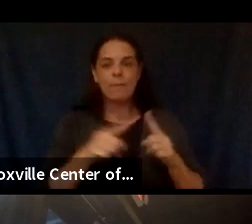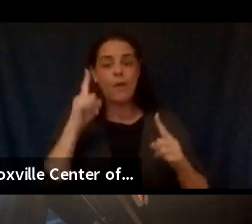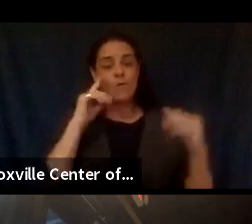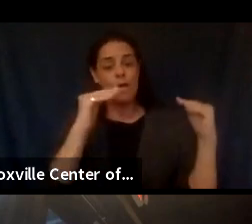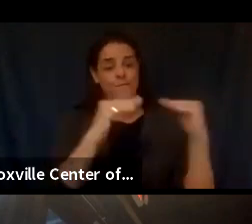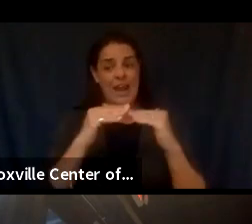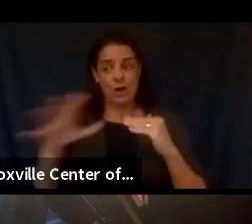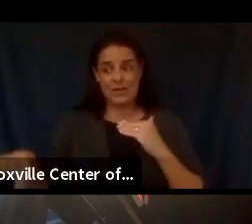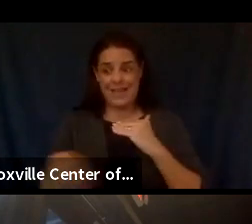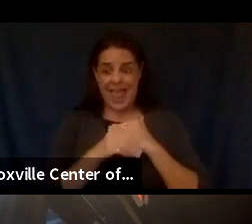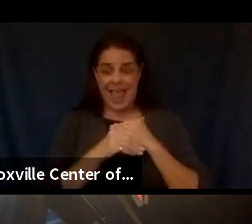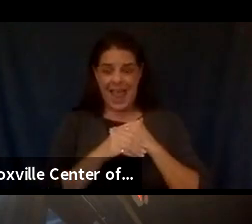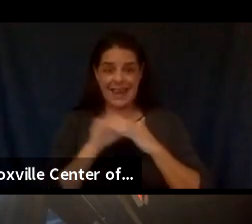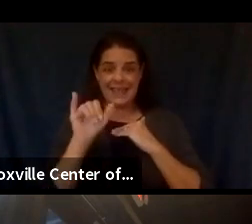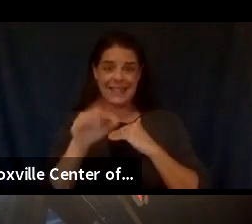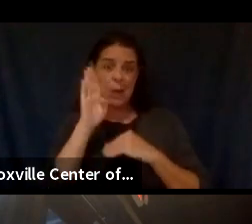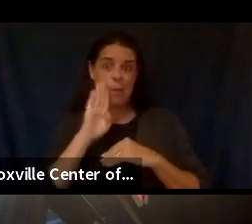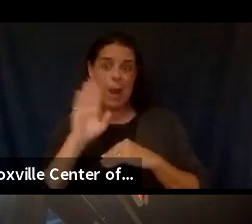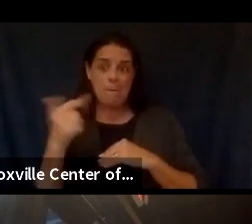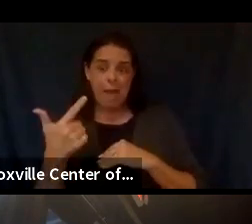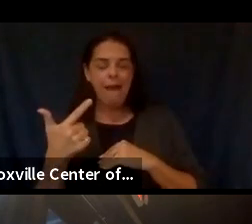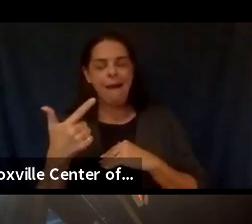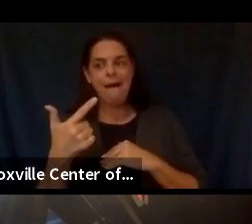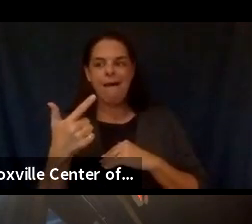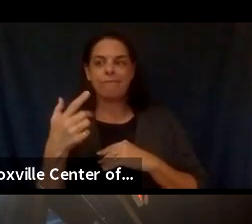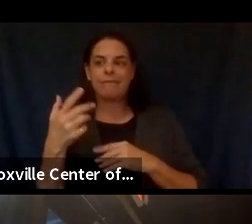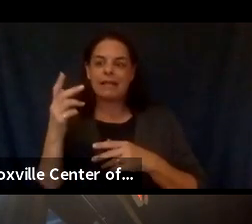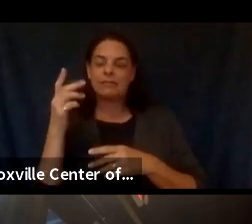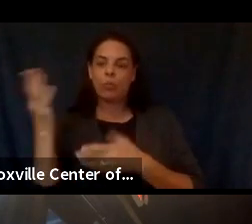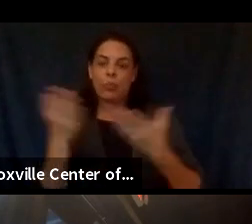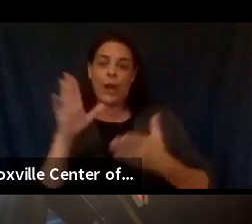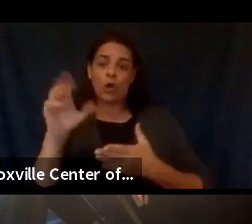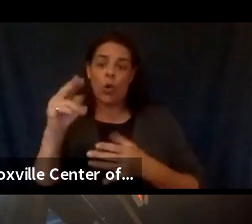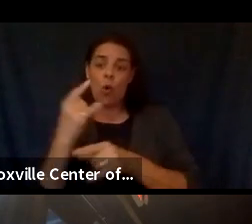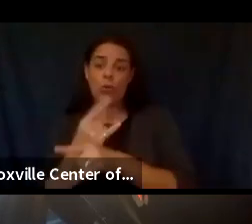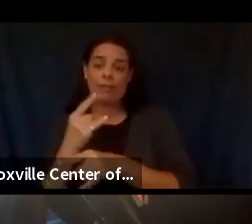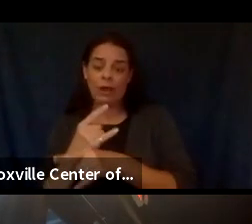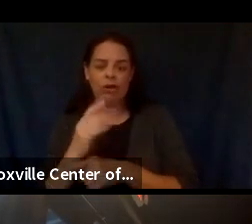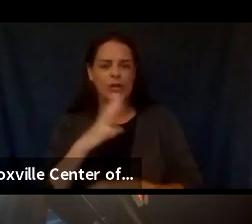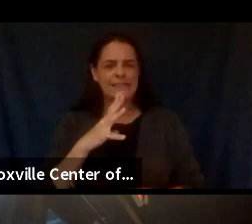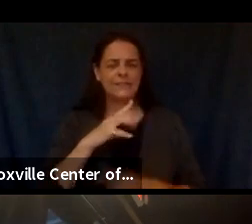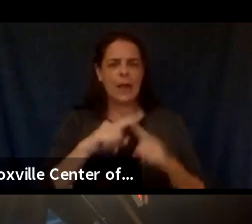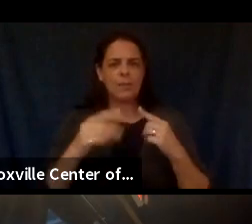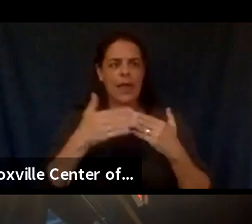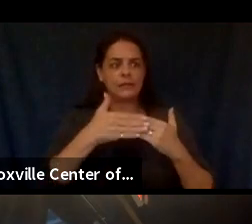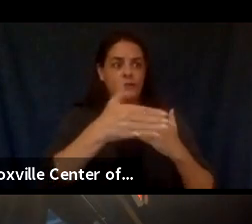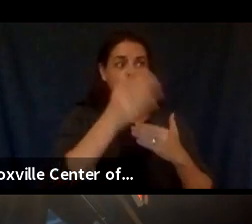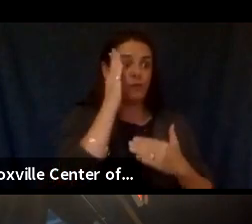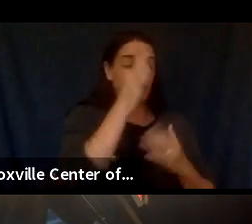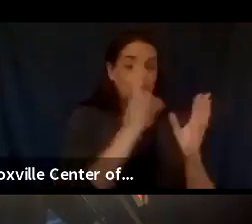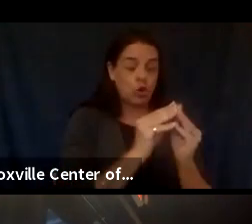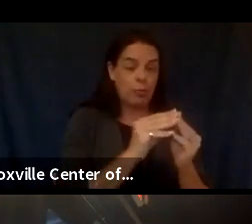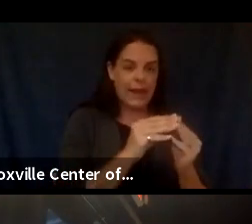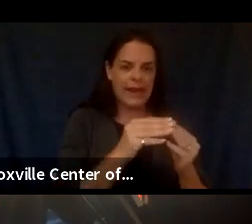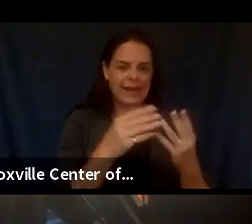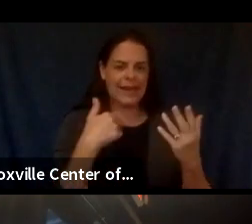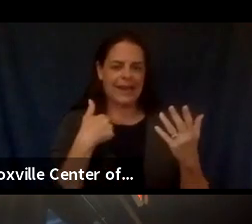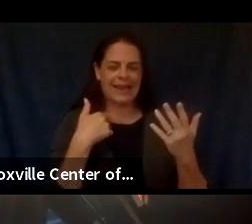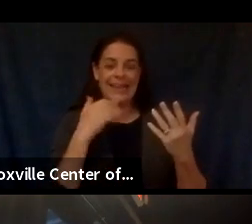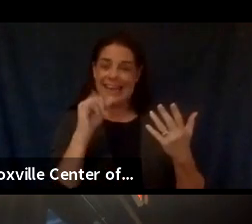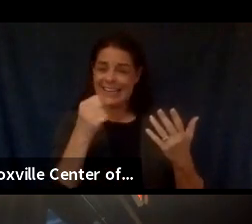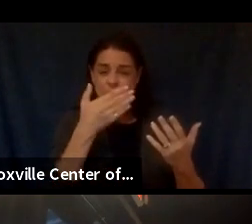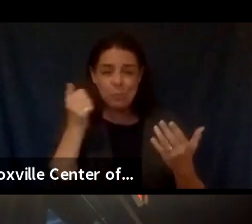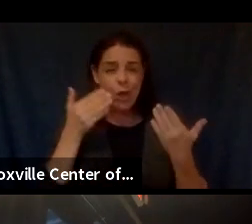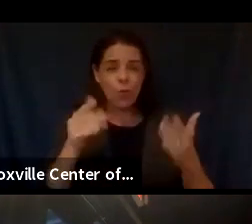that in, I would be fine with that, but I don't want to lose sight as we go forward in future meetings about, is there a better way to approach